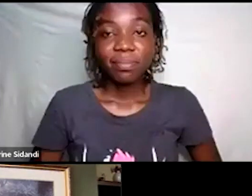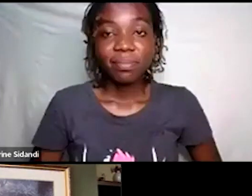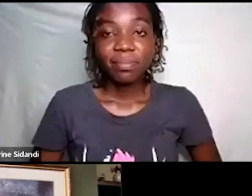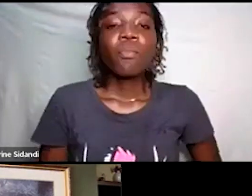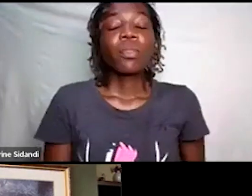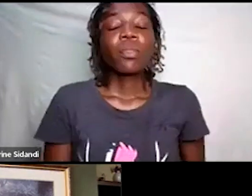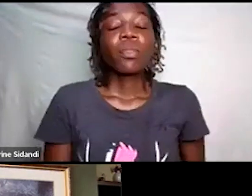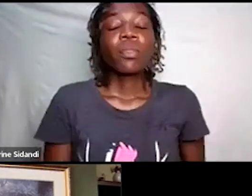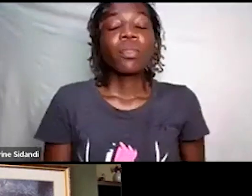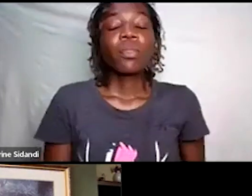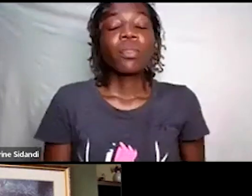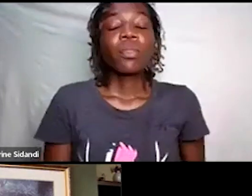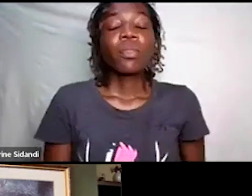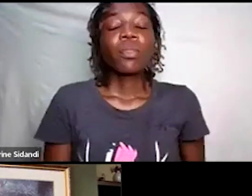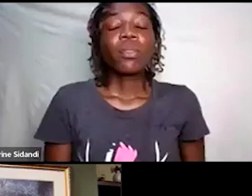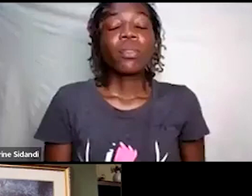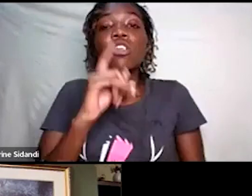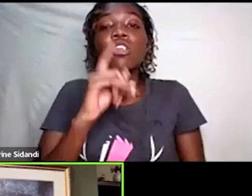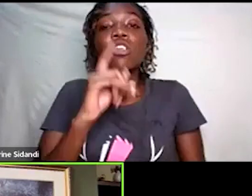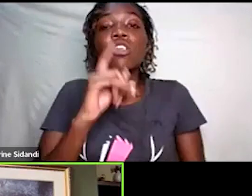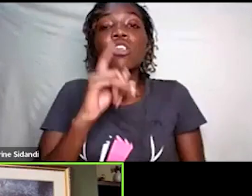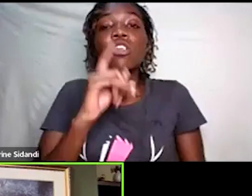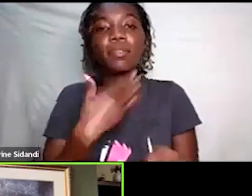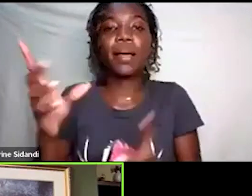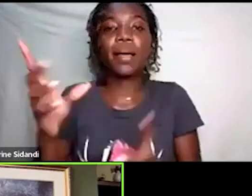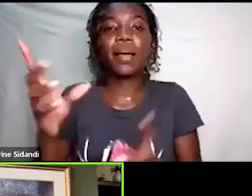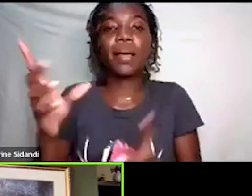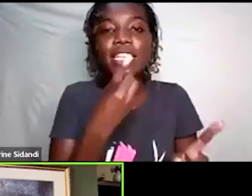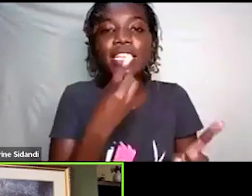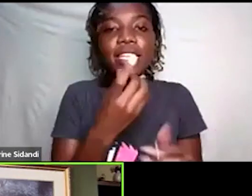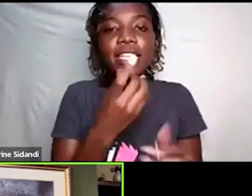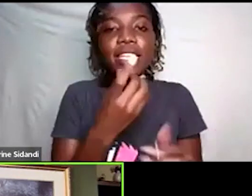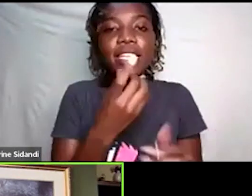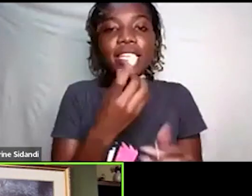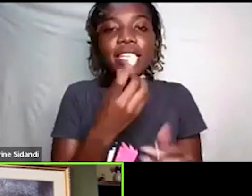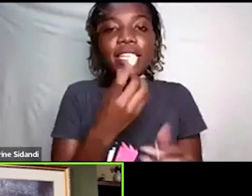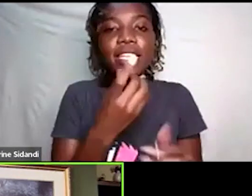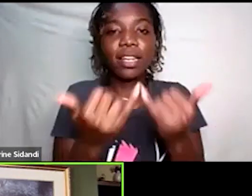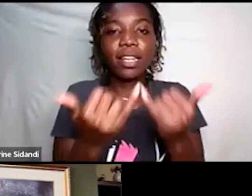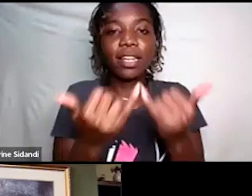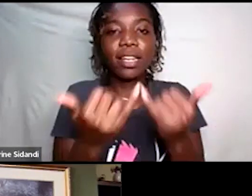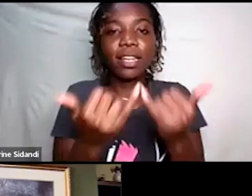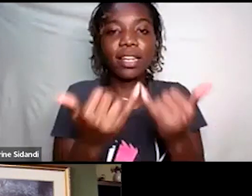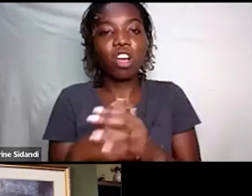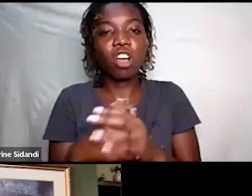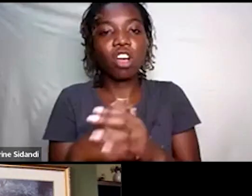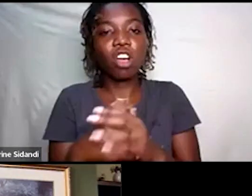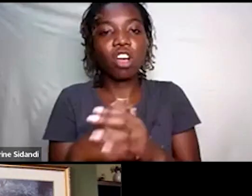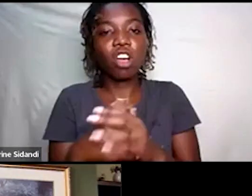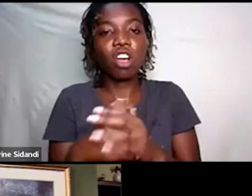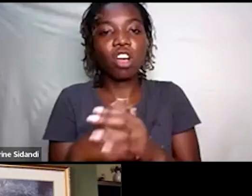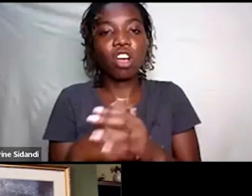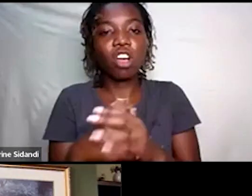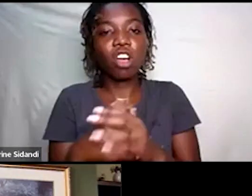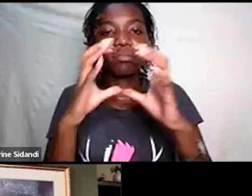go back to my dinner now. Yes, please. The whole conversation, but at least I will not miss the food.